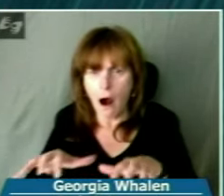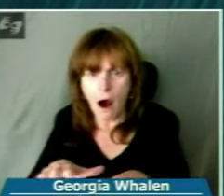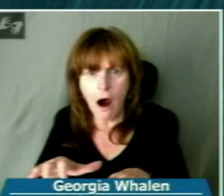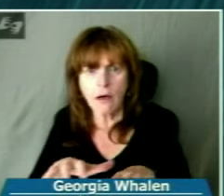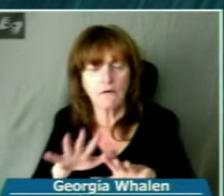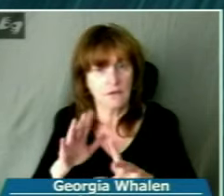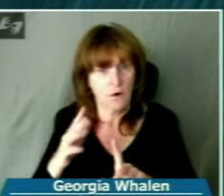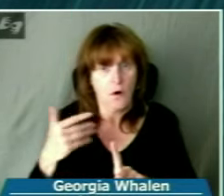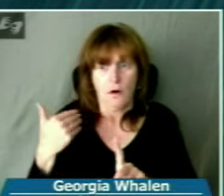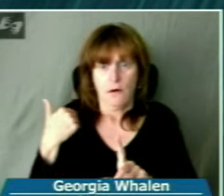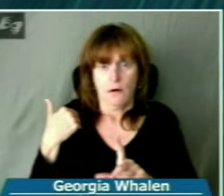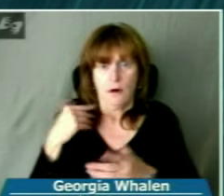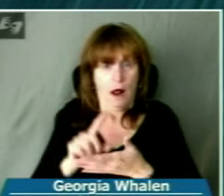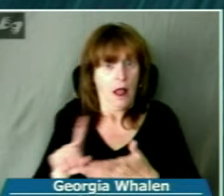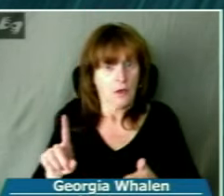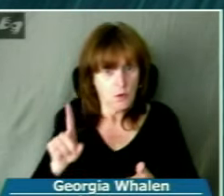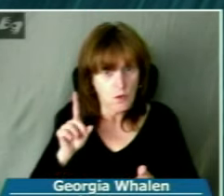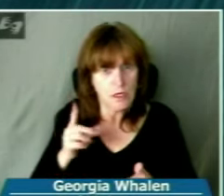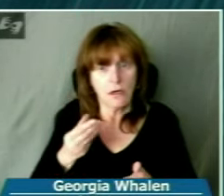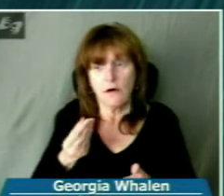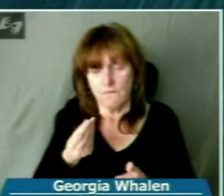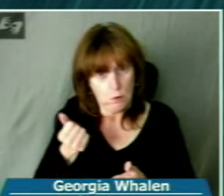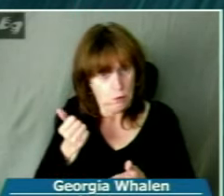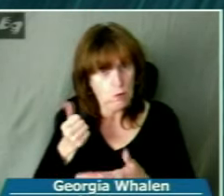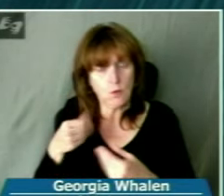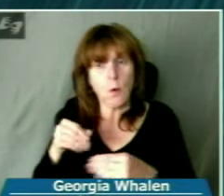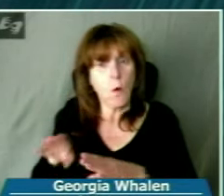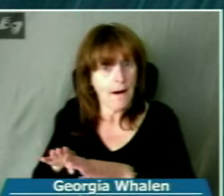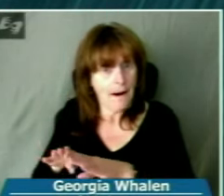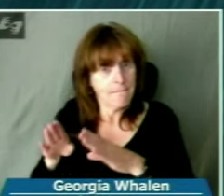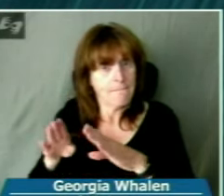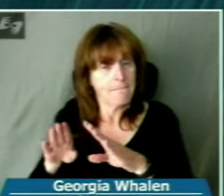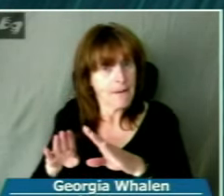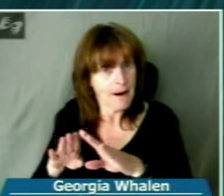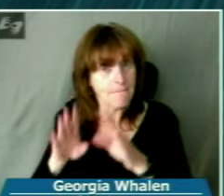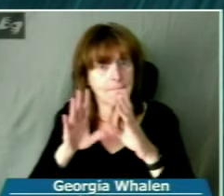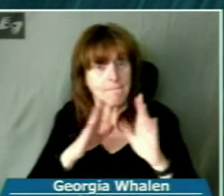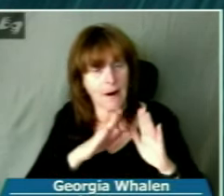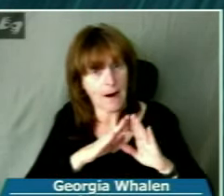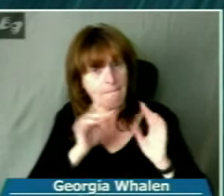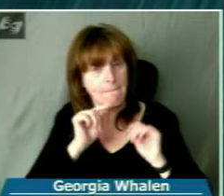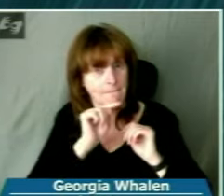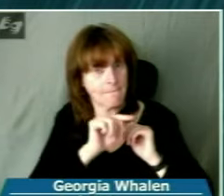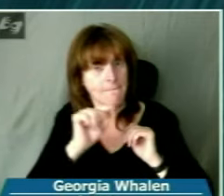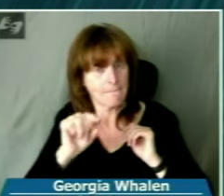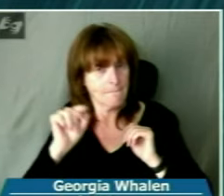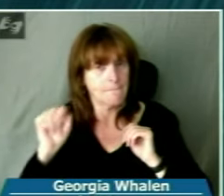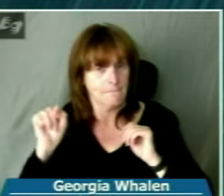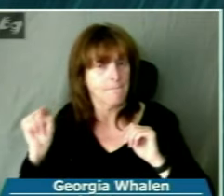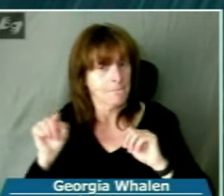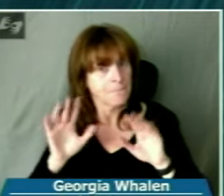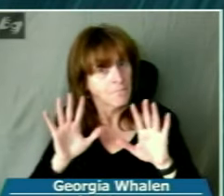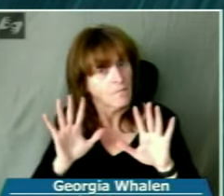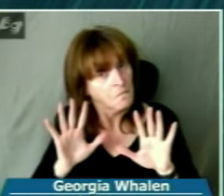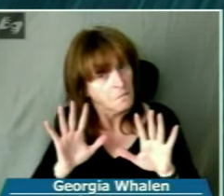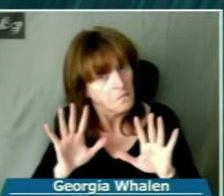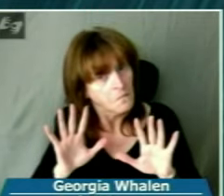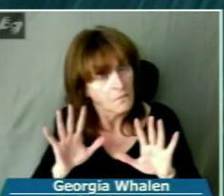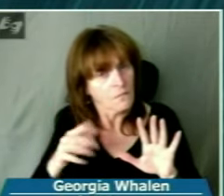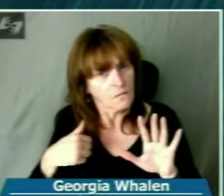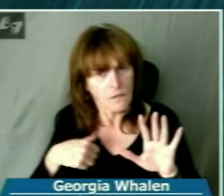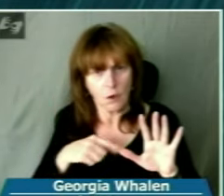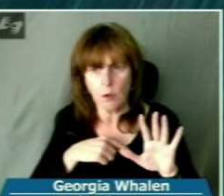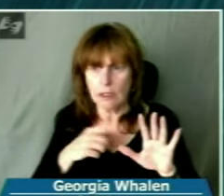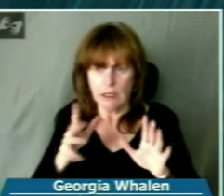past week with certain retail businesses being able to open. And we also, as the city, started to encourage